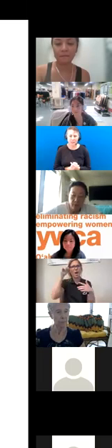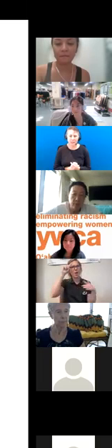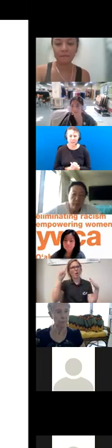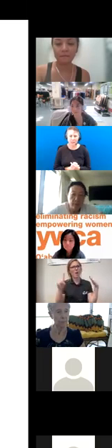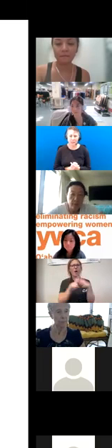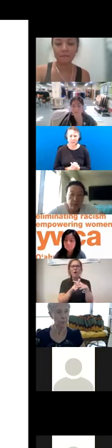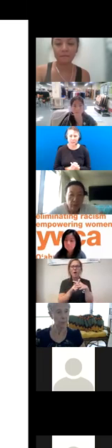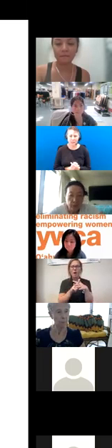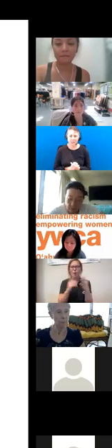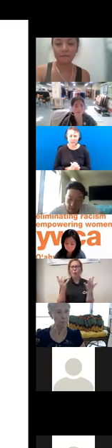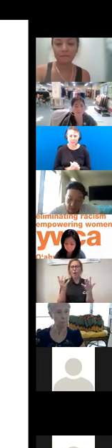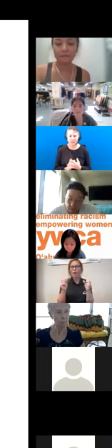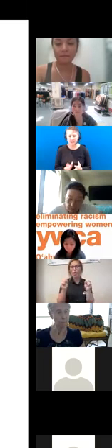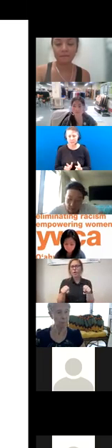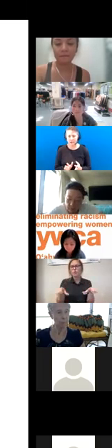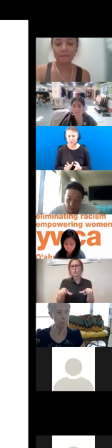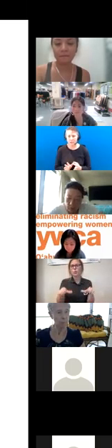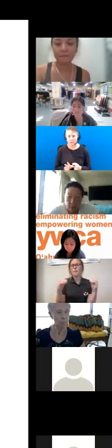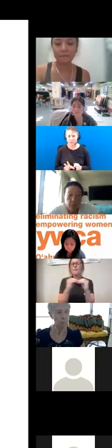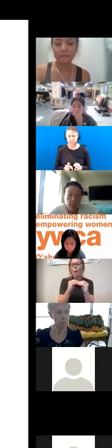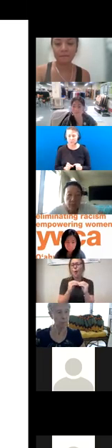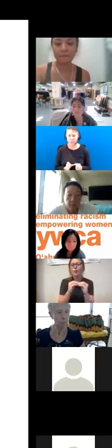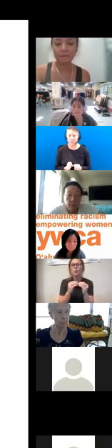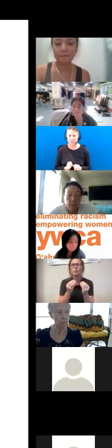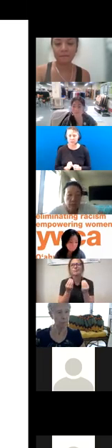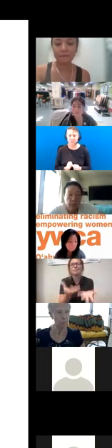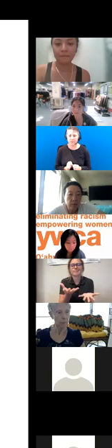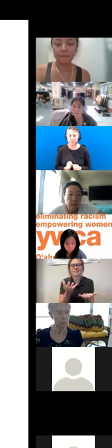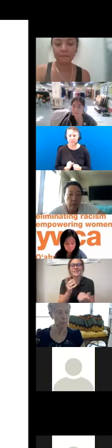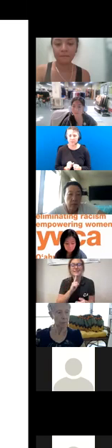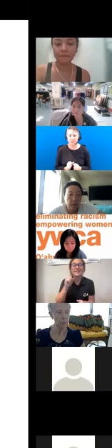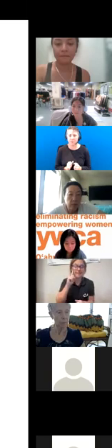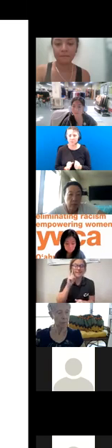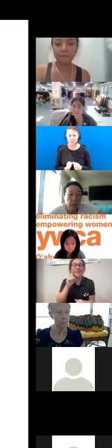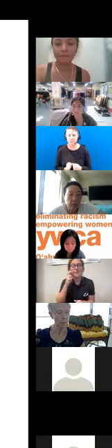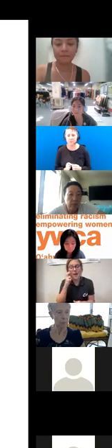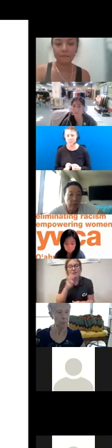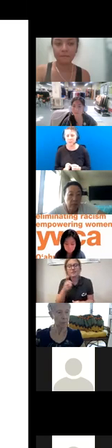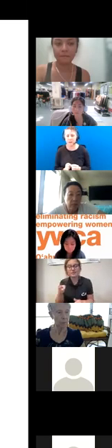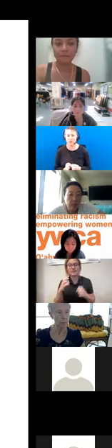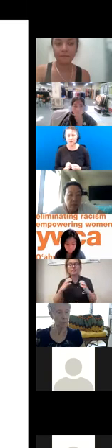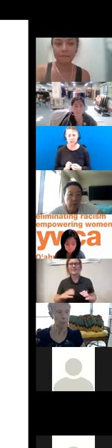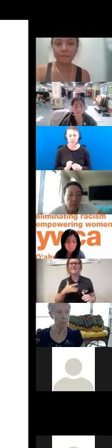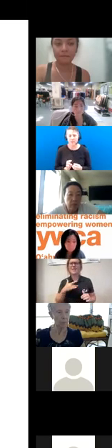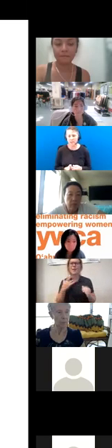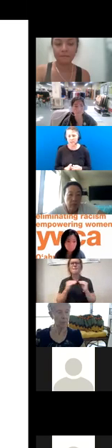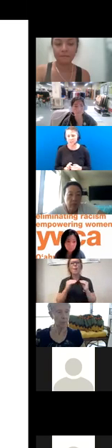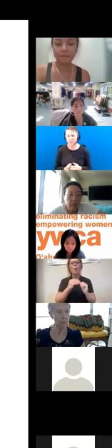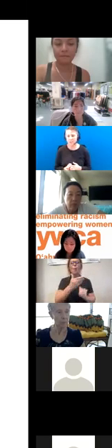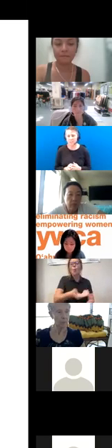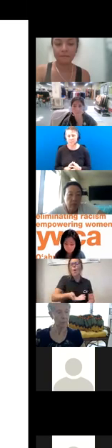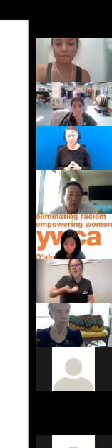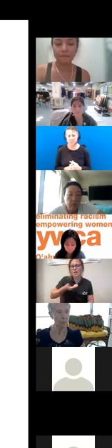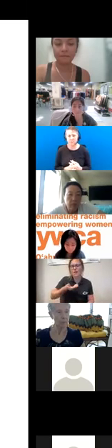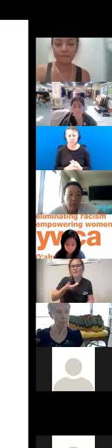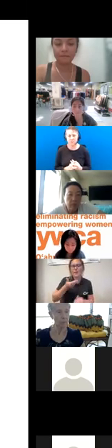there's anything like that has now triggered that you've come up with, and you think you want more information about